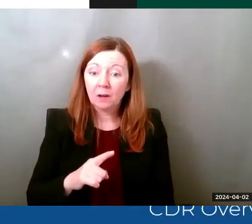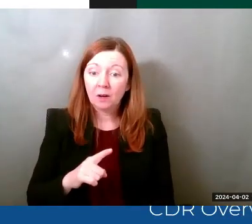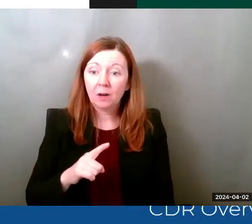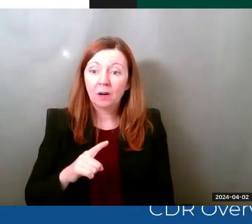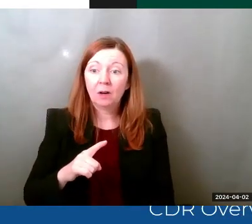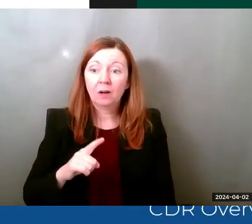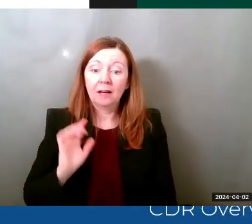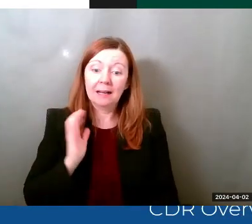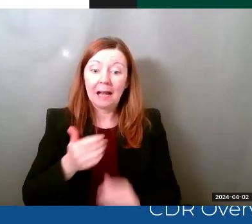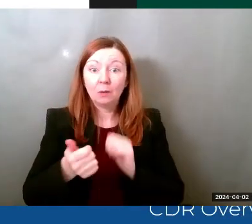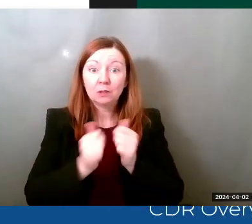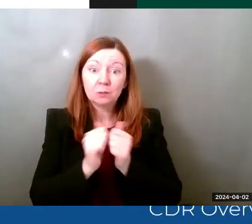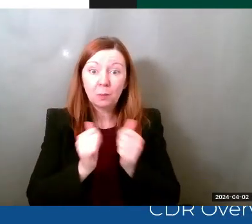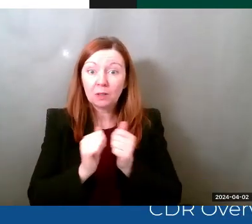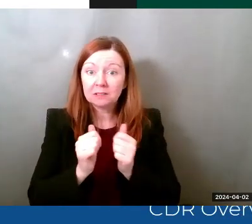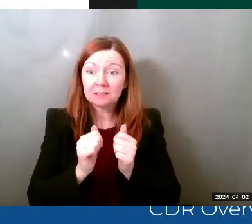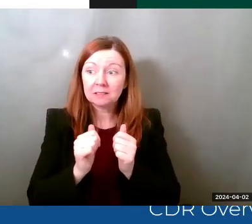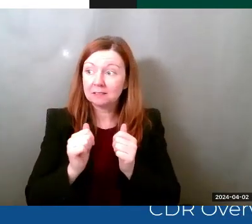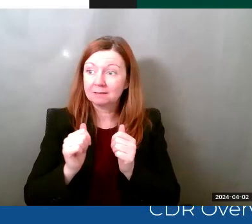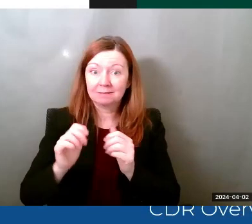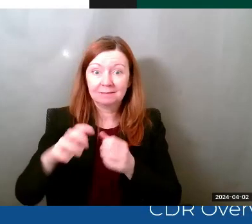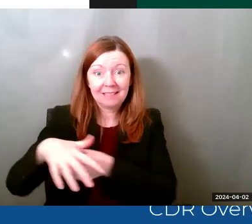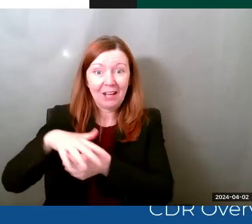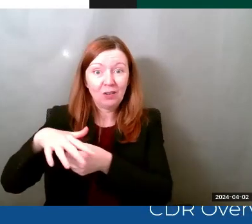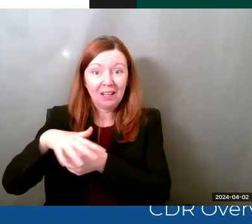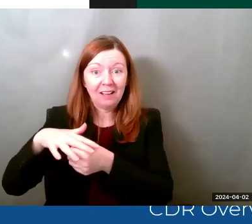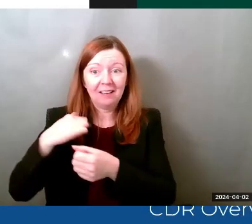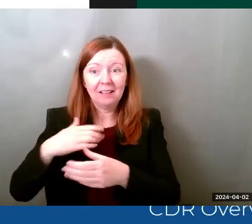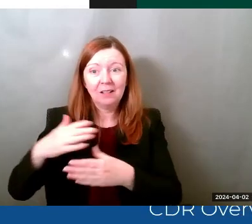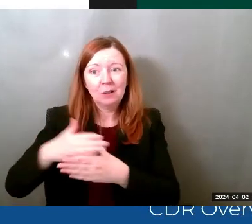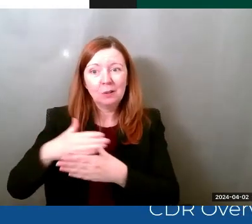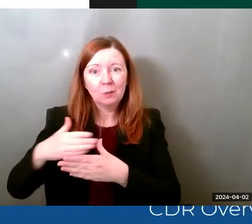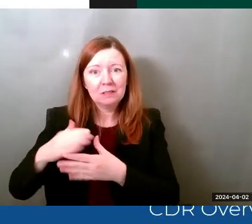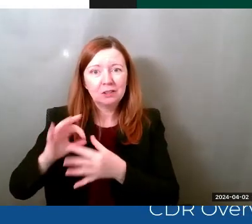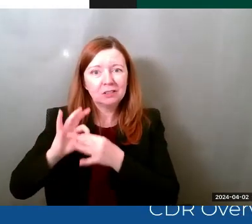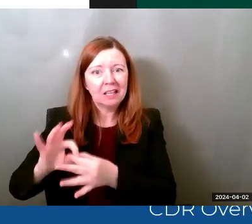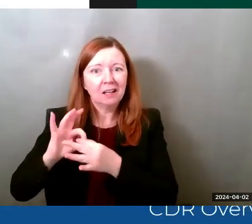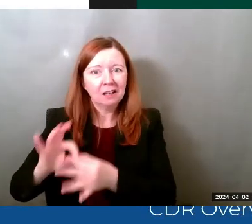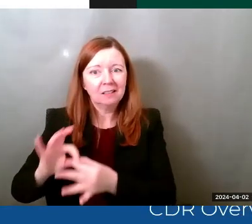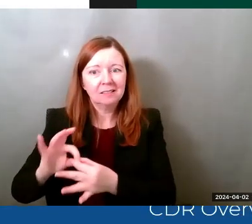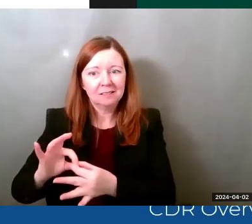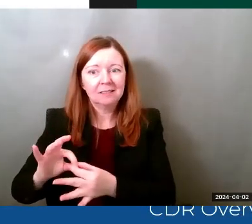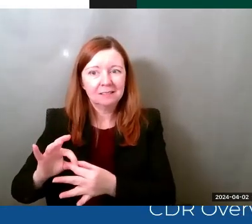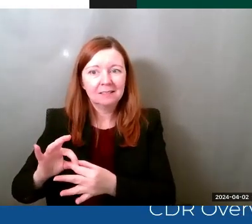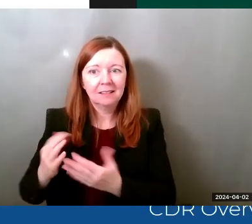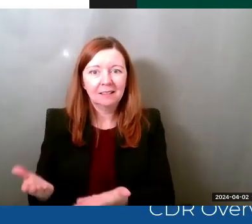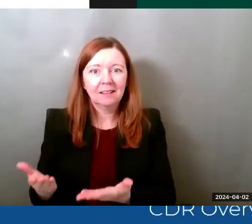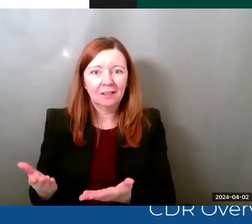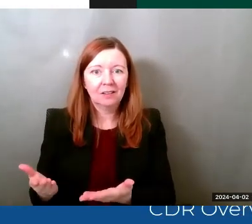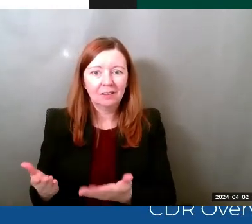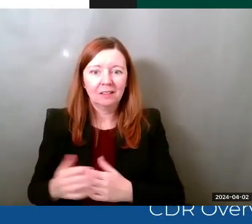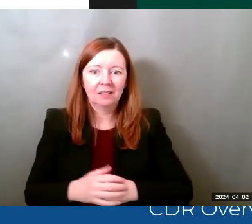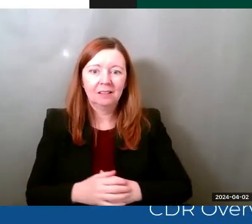our sports complex, we share a strange human bond.